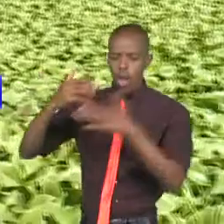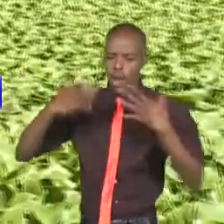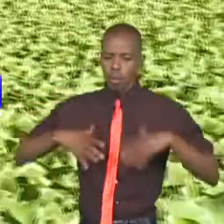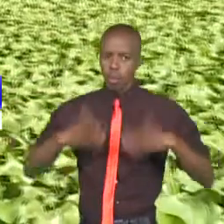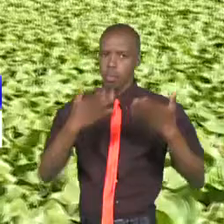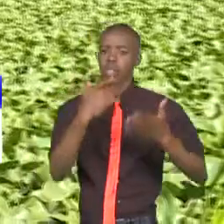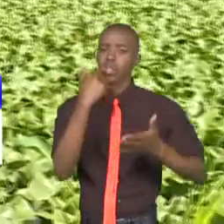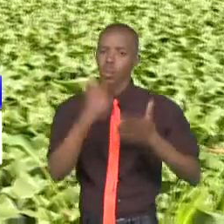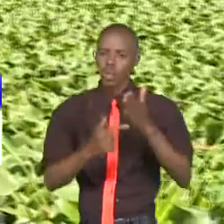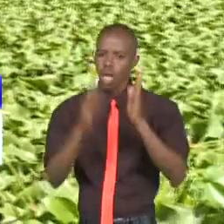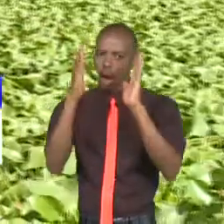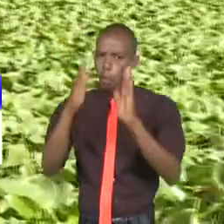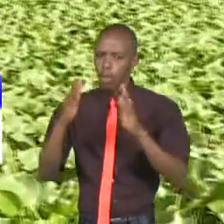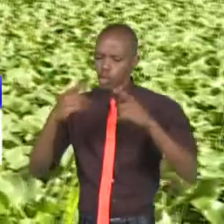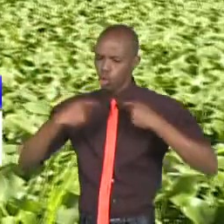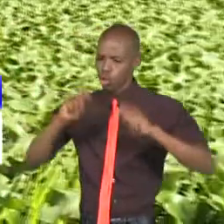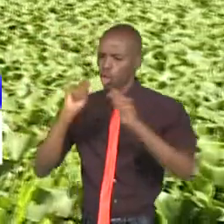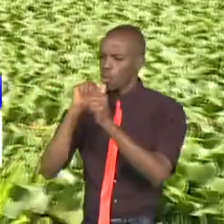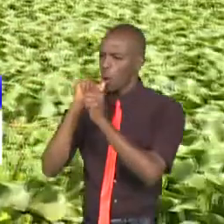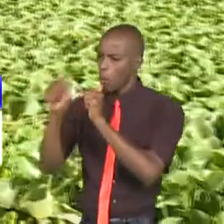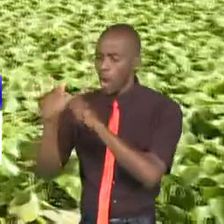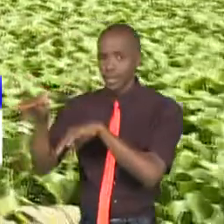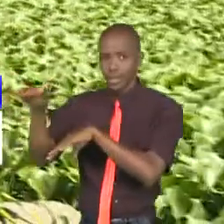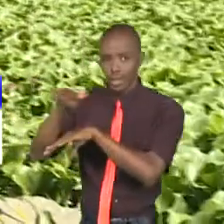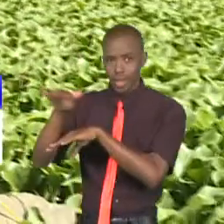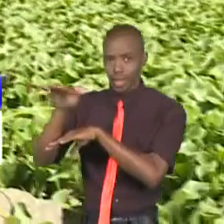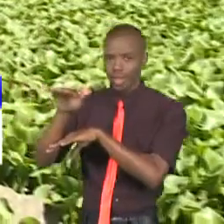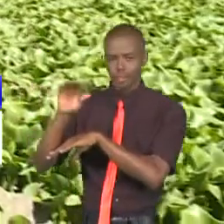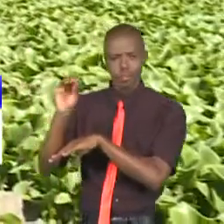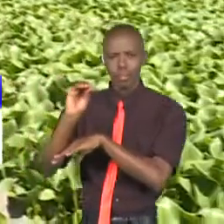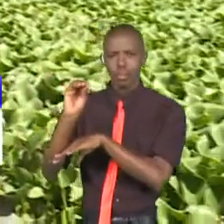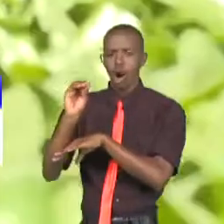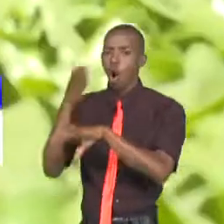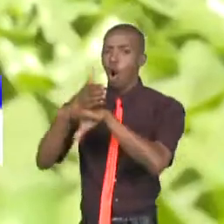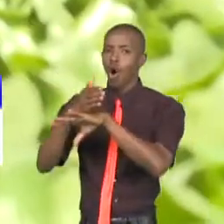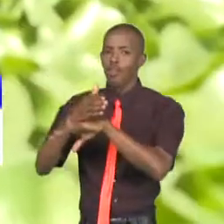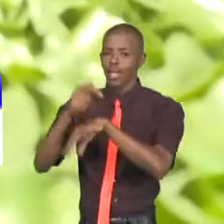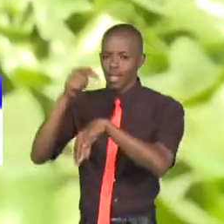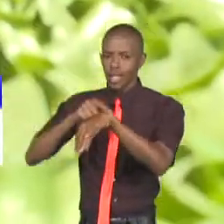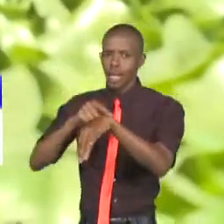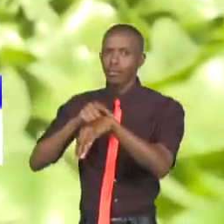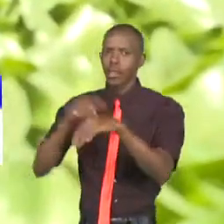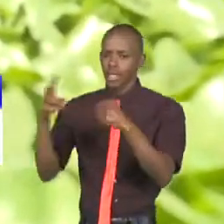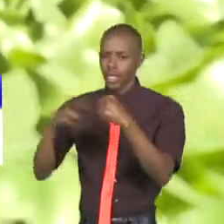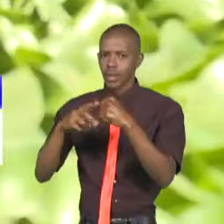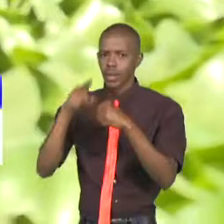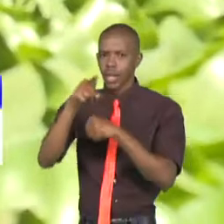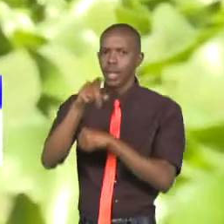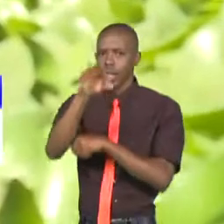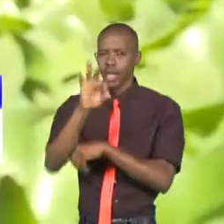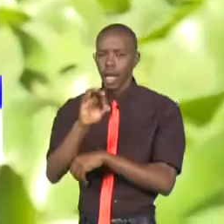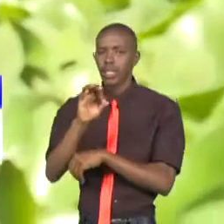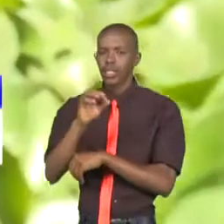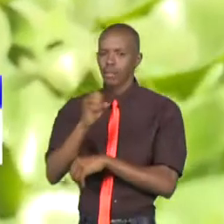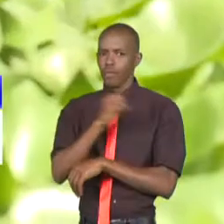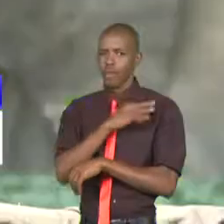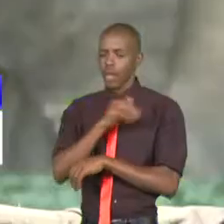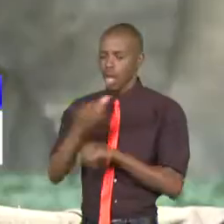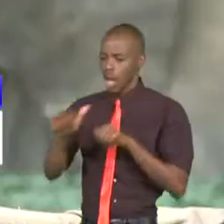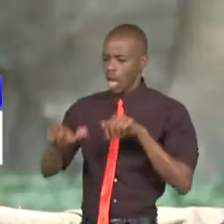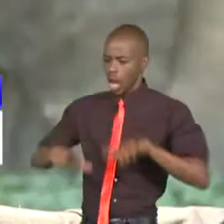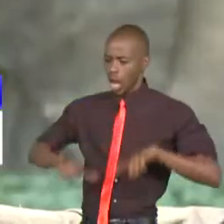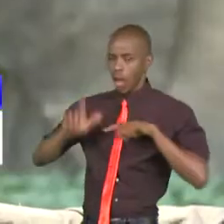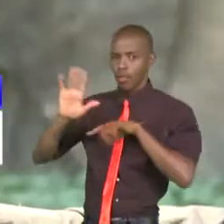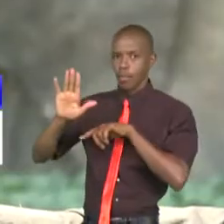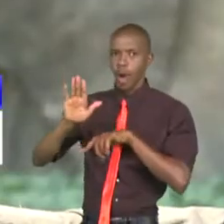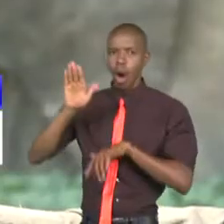residents, nobody dares passing around this area past 7:30 p.m. for fear of their lives.